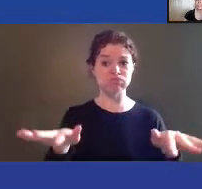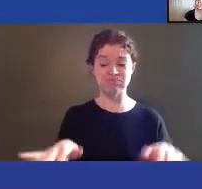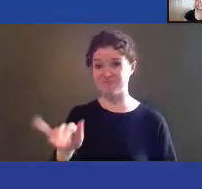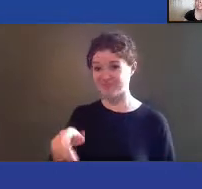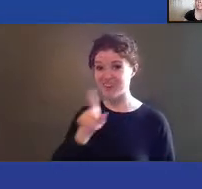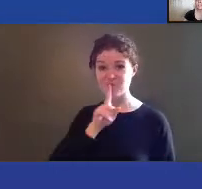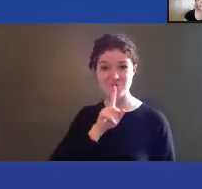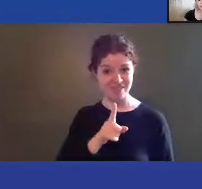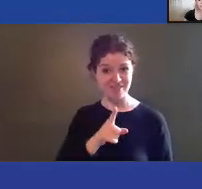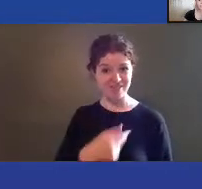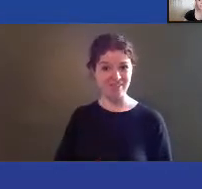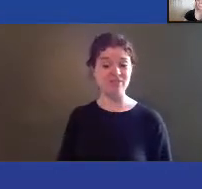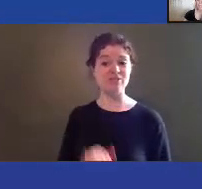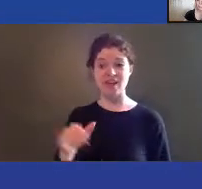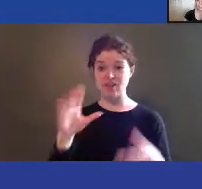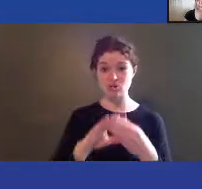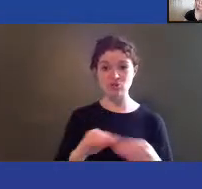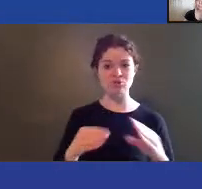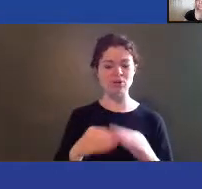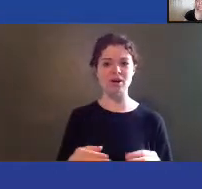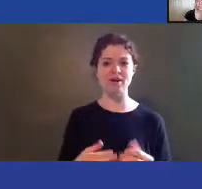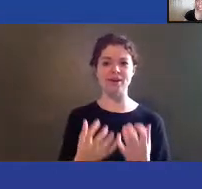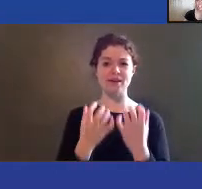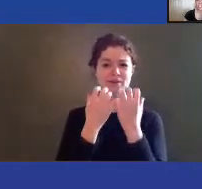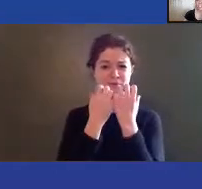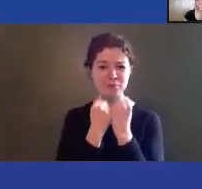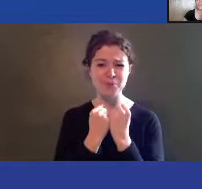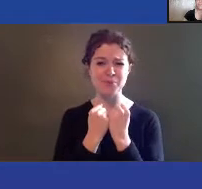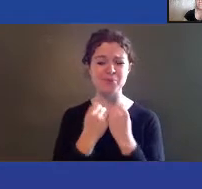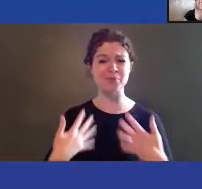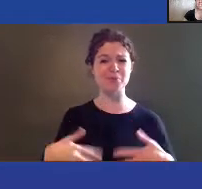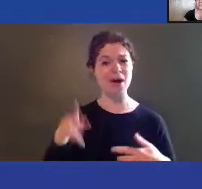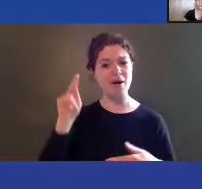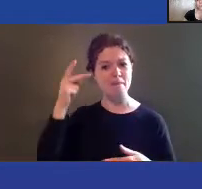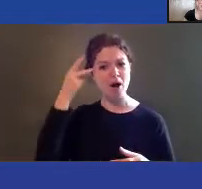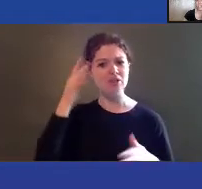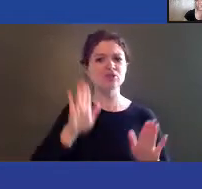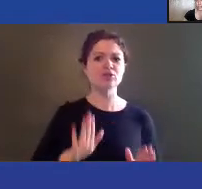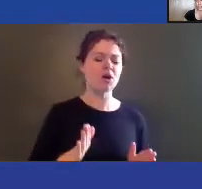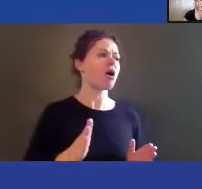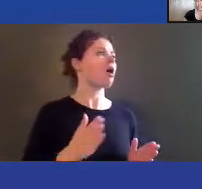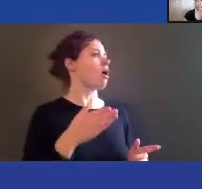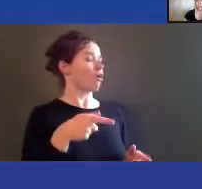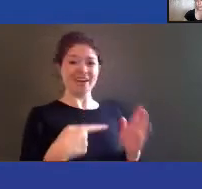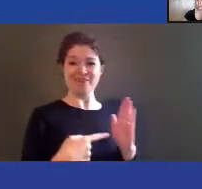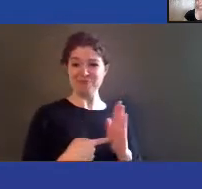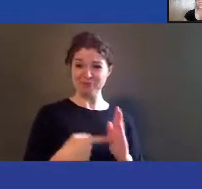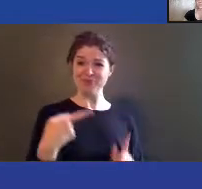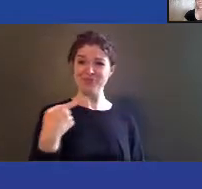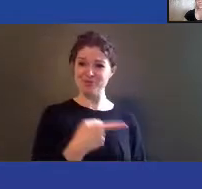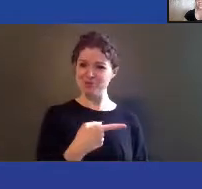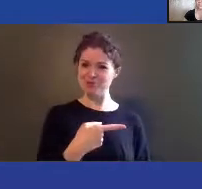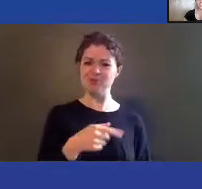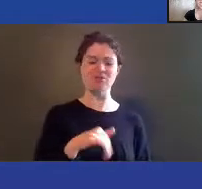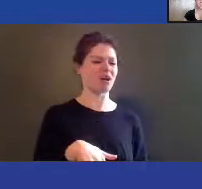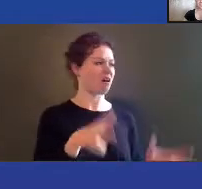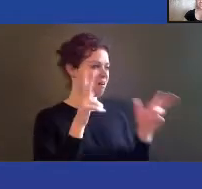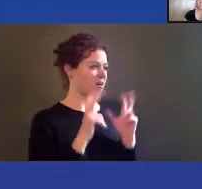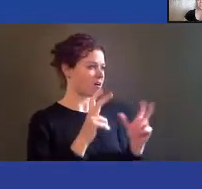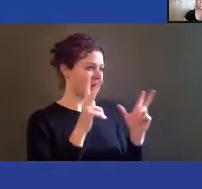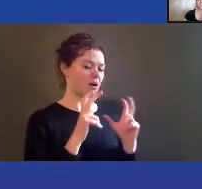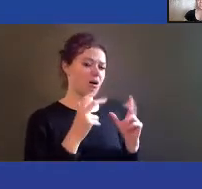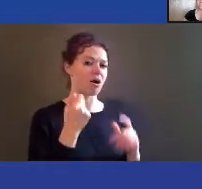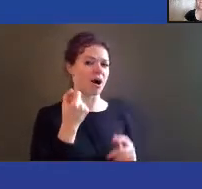real-life stories matter, and they matter to your legislators because they represent you. Next